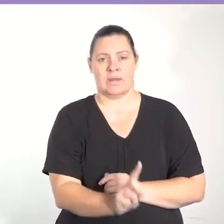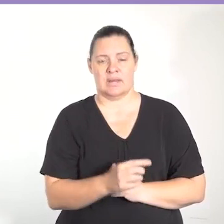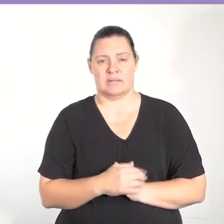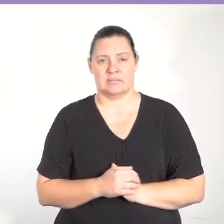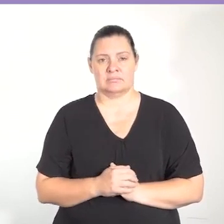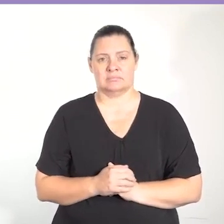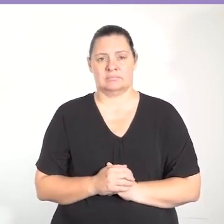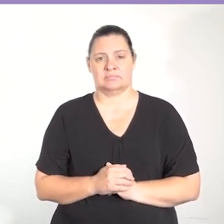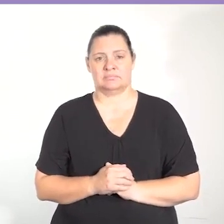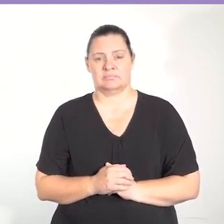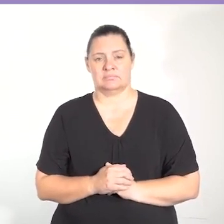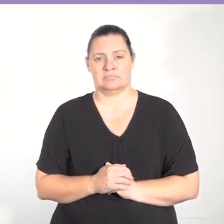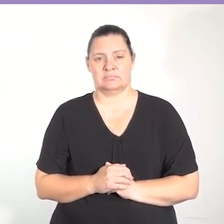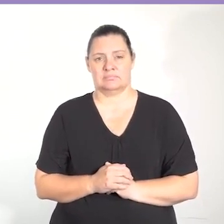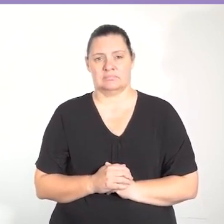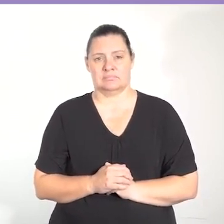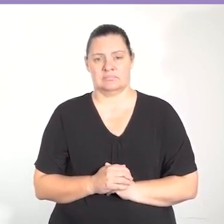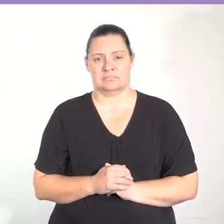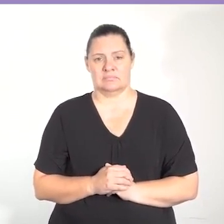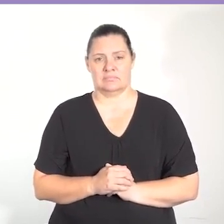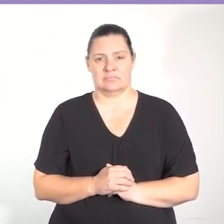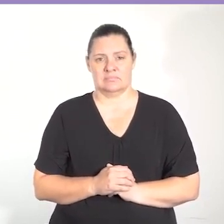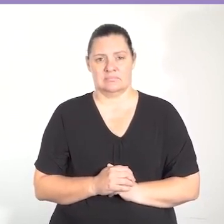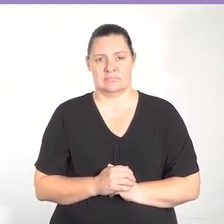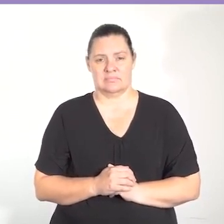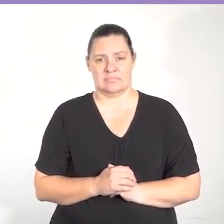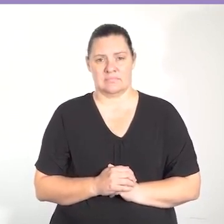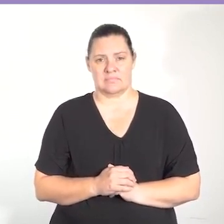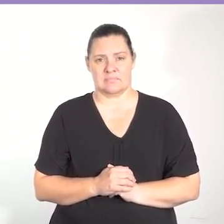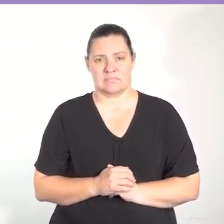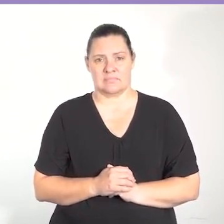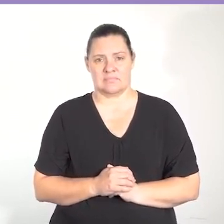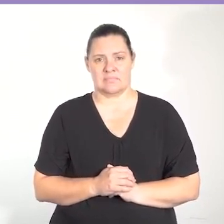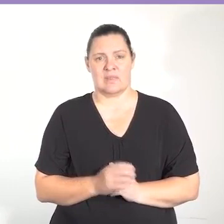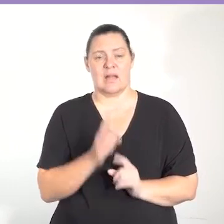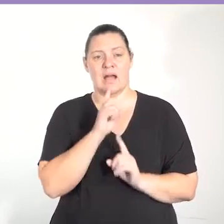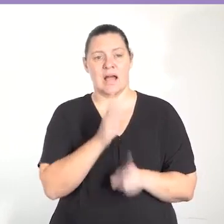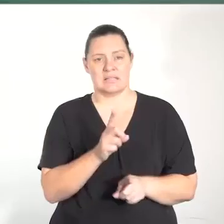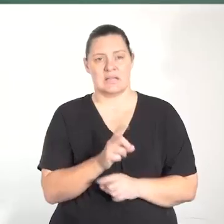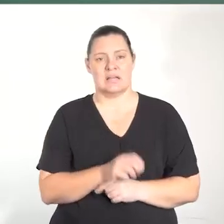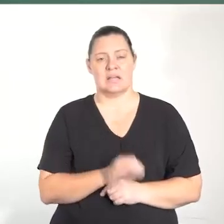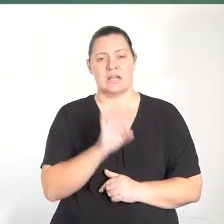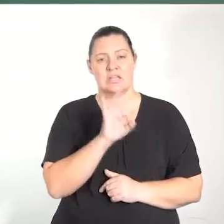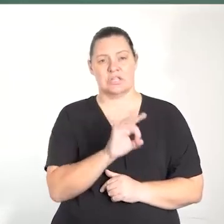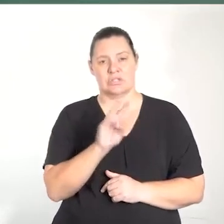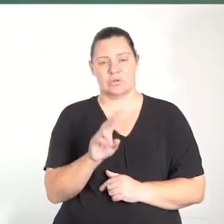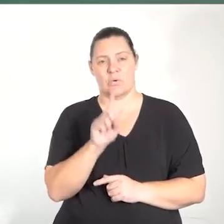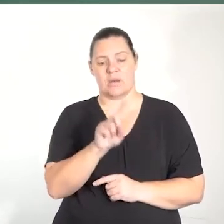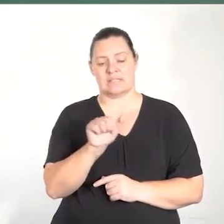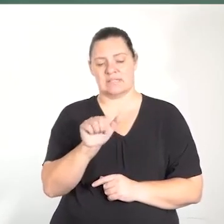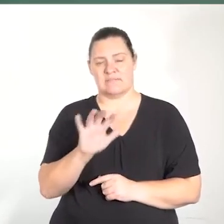165. So we are just going to place the 100 in the hundreds column. Our answer for 32